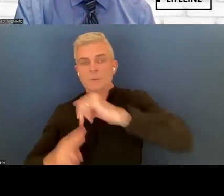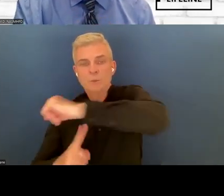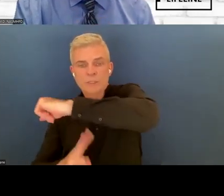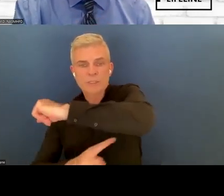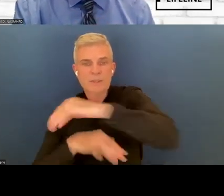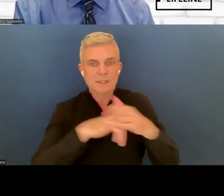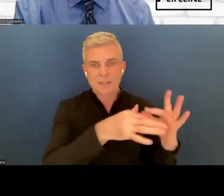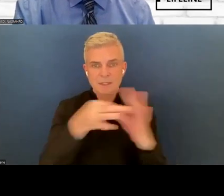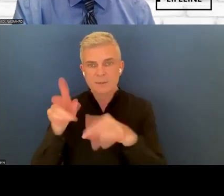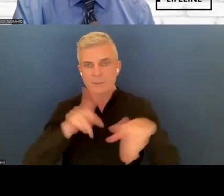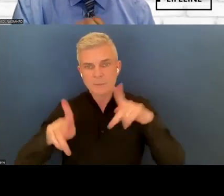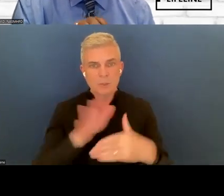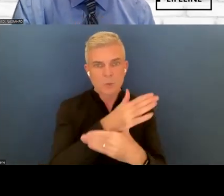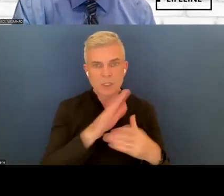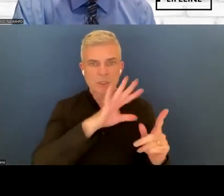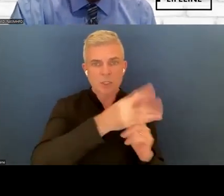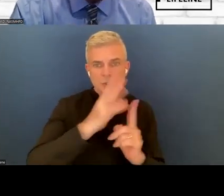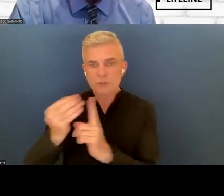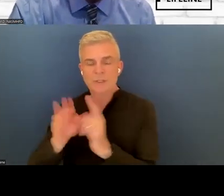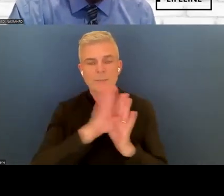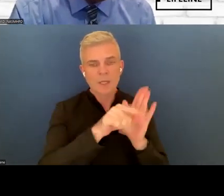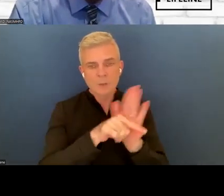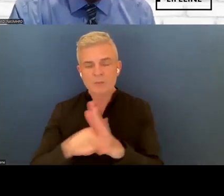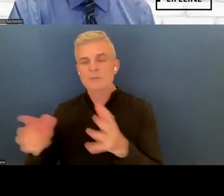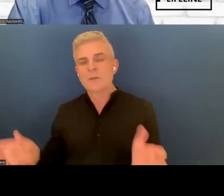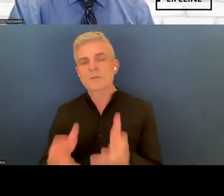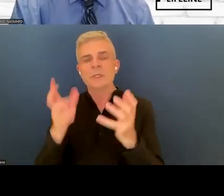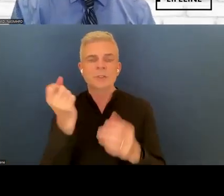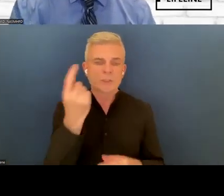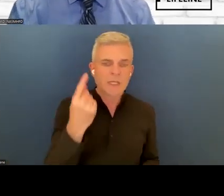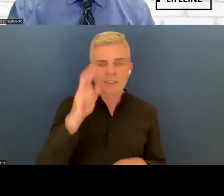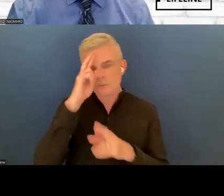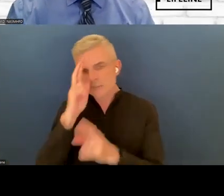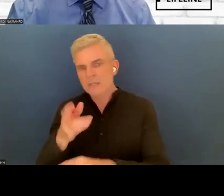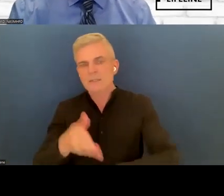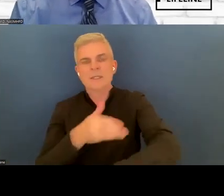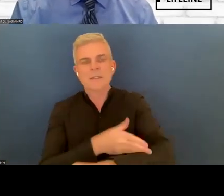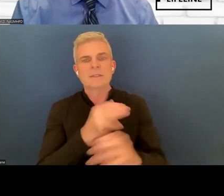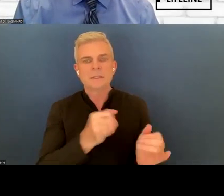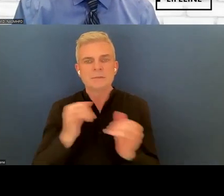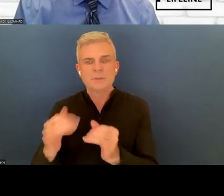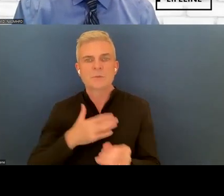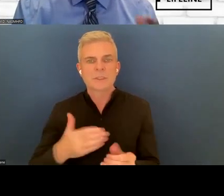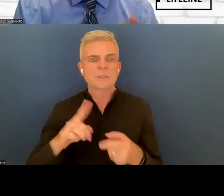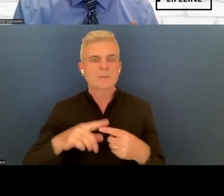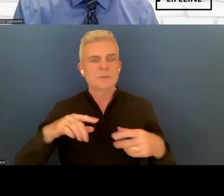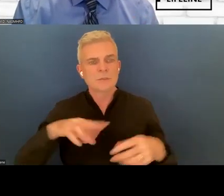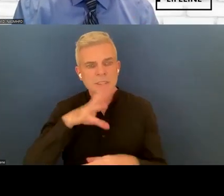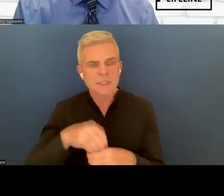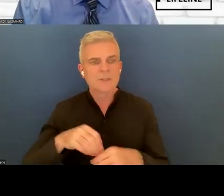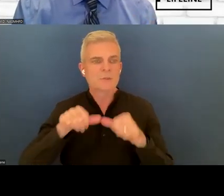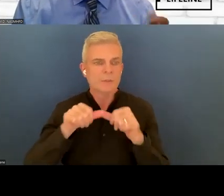across cultures and backgrounds, fostering understanding, respect, enhancing individuals' willingness to engage and remain in